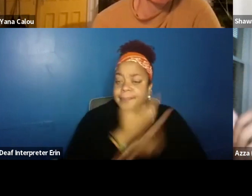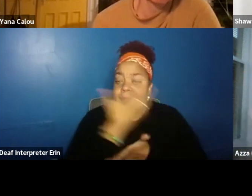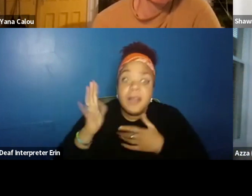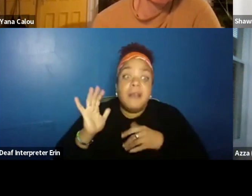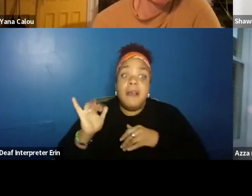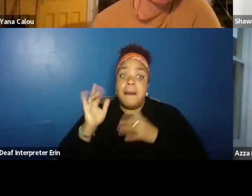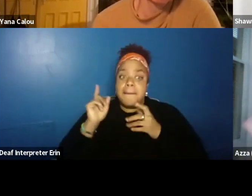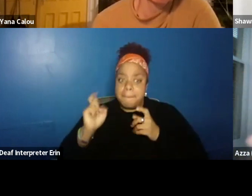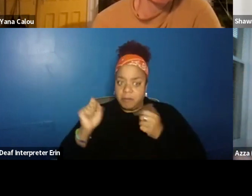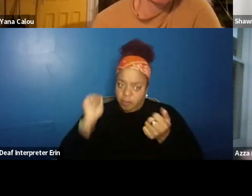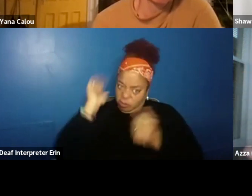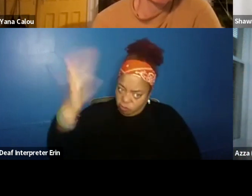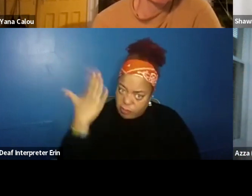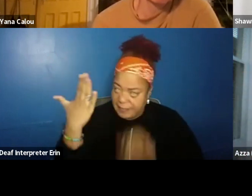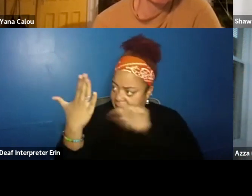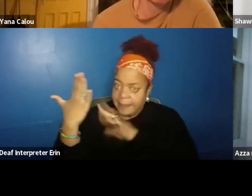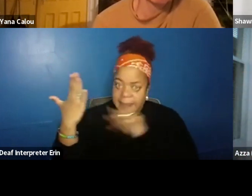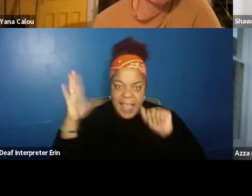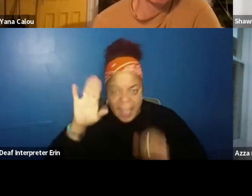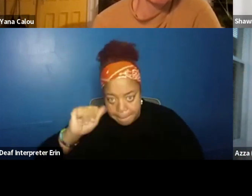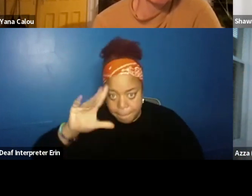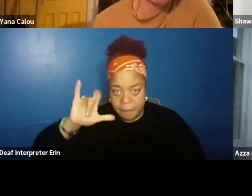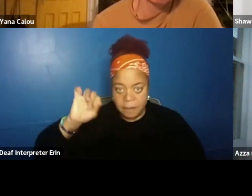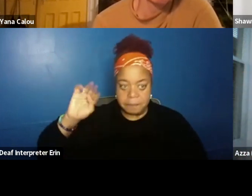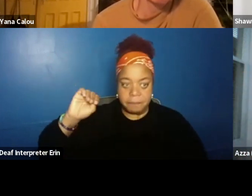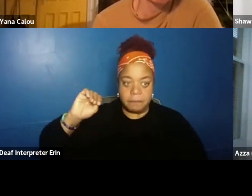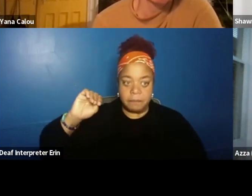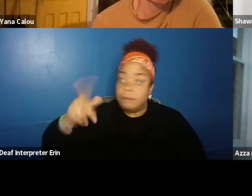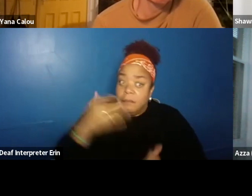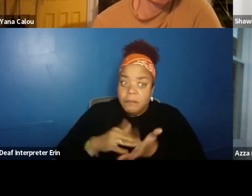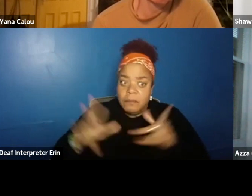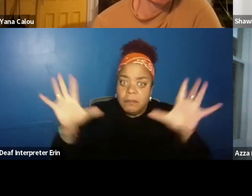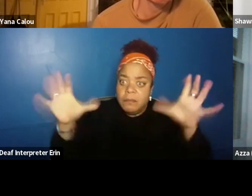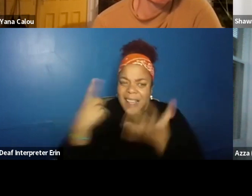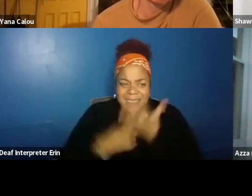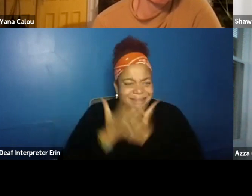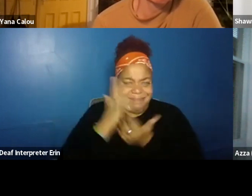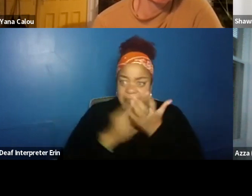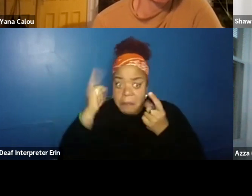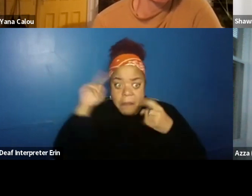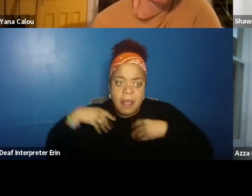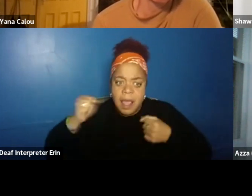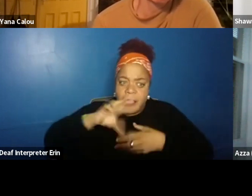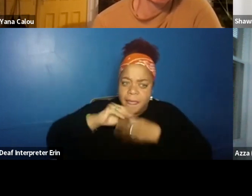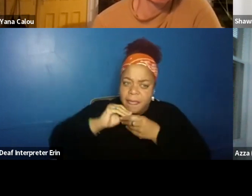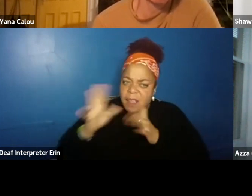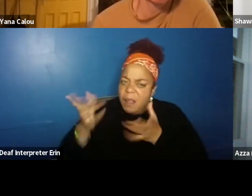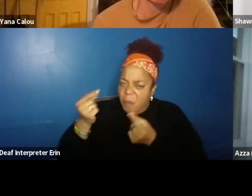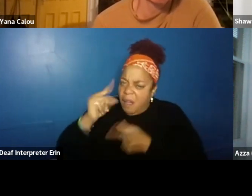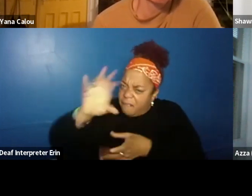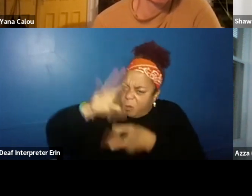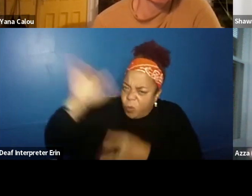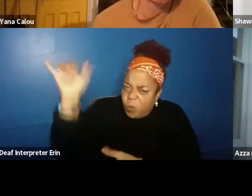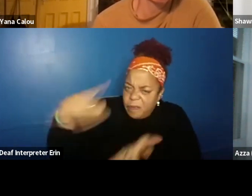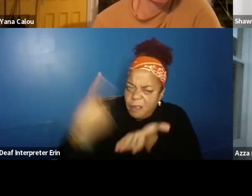and surveillance that we're all gathered to talk about. And so I think those sorts of connections and how enmeshed those structures